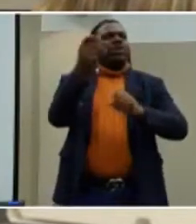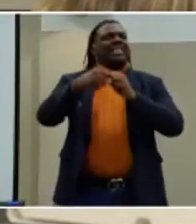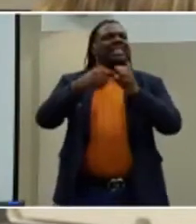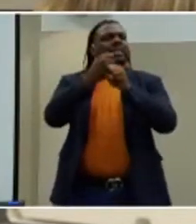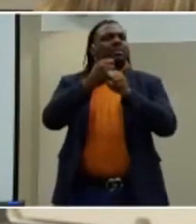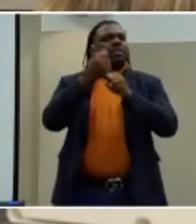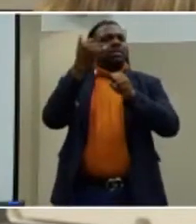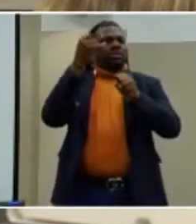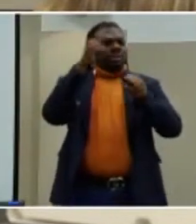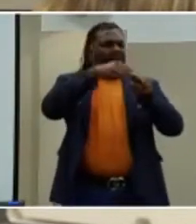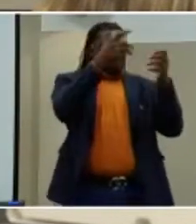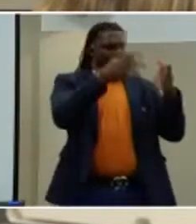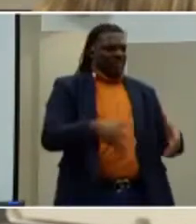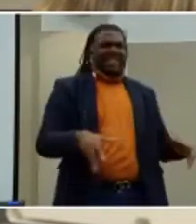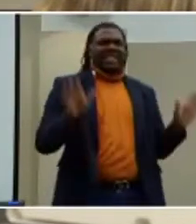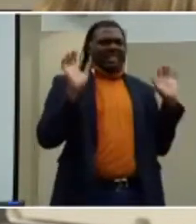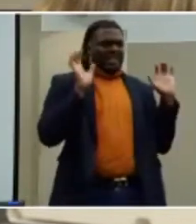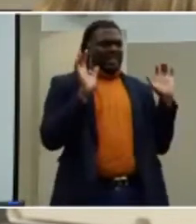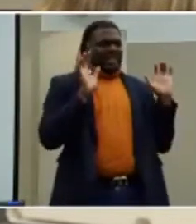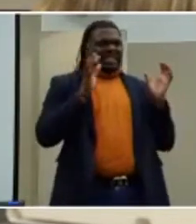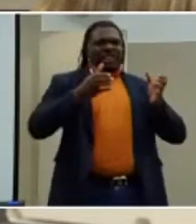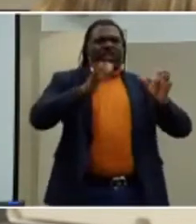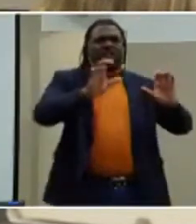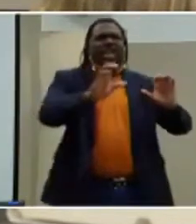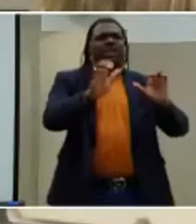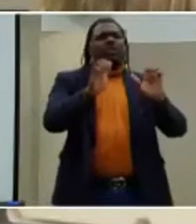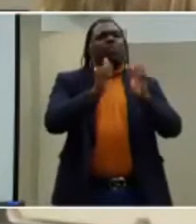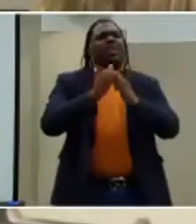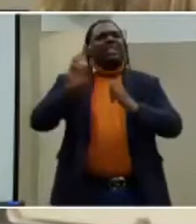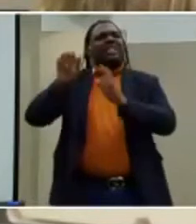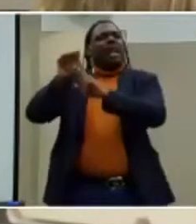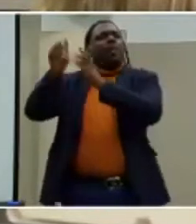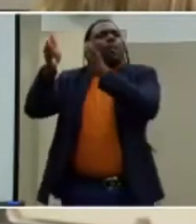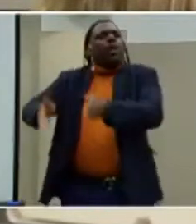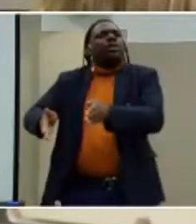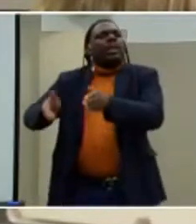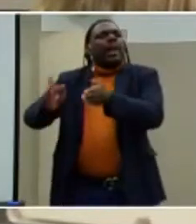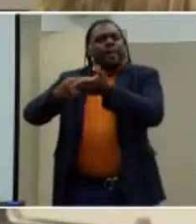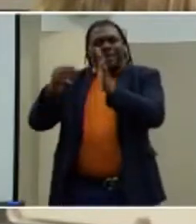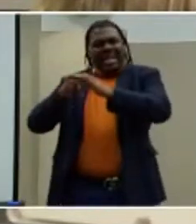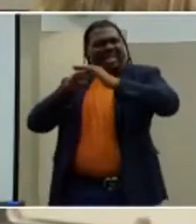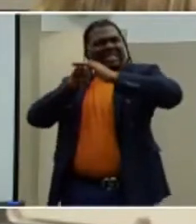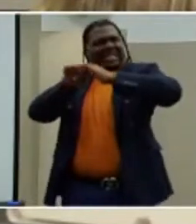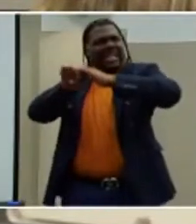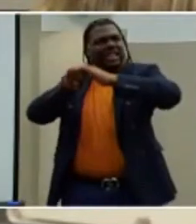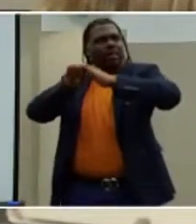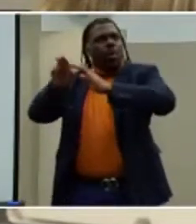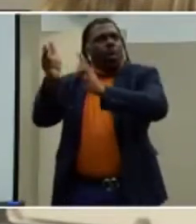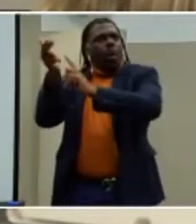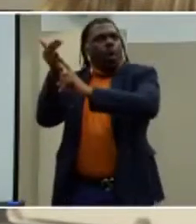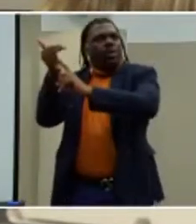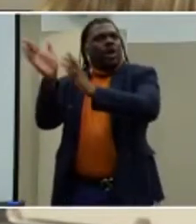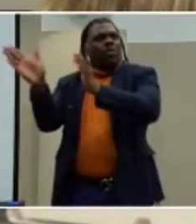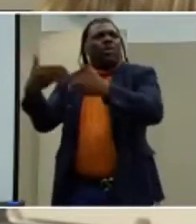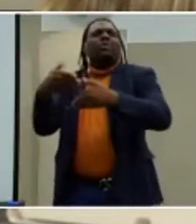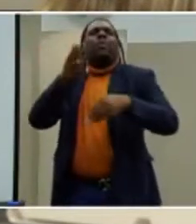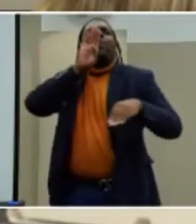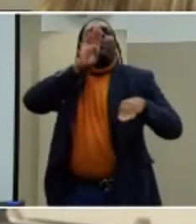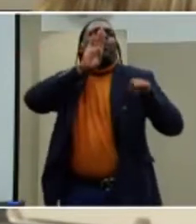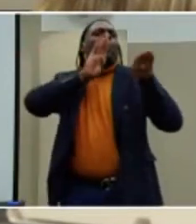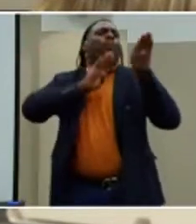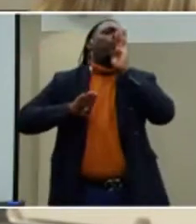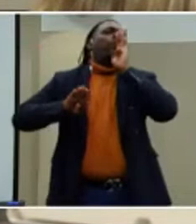that time, the chances of a mobility disabled person that can find an accessible hotel room is